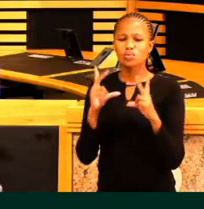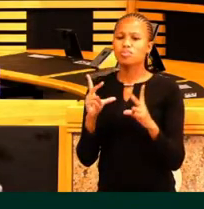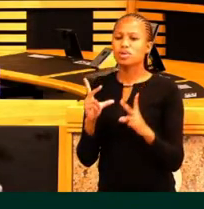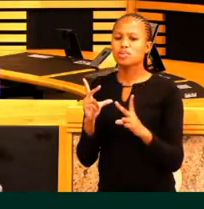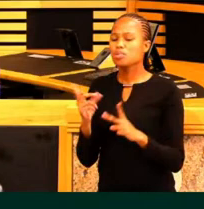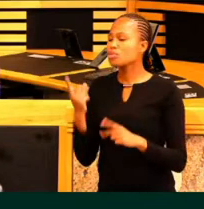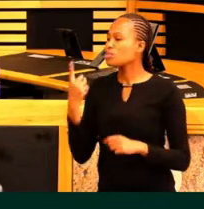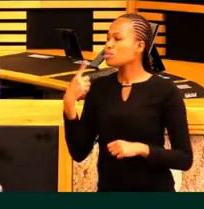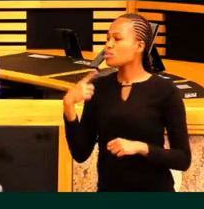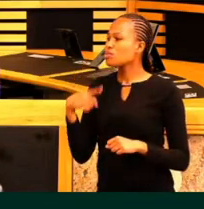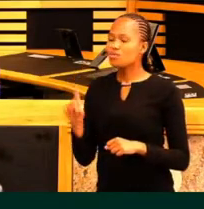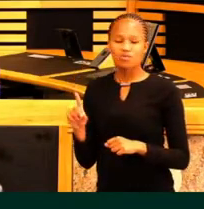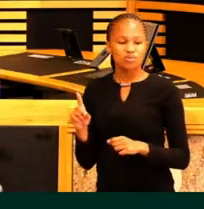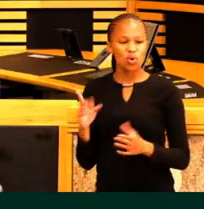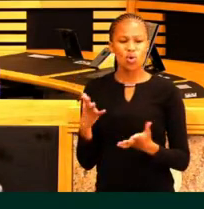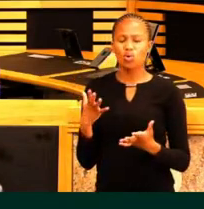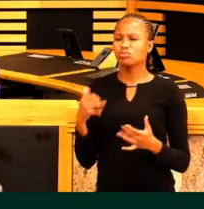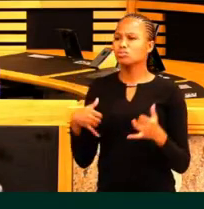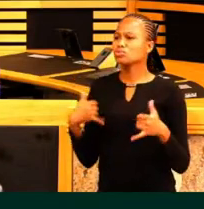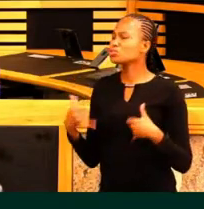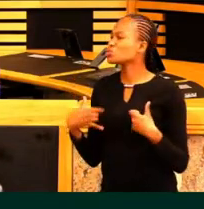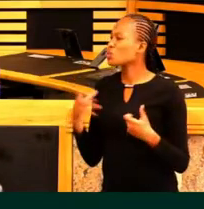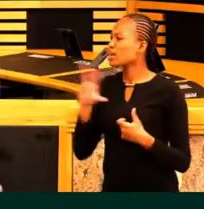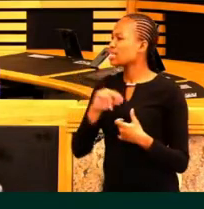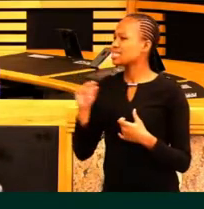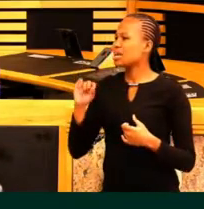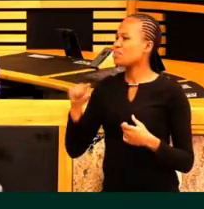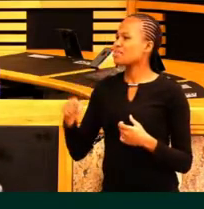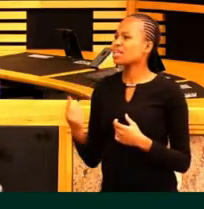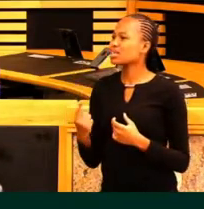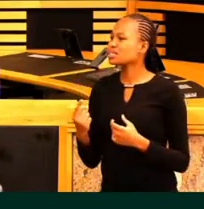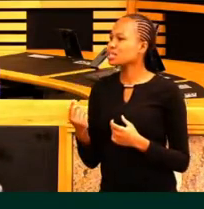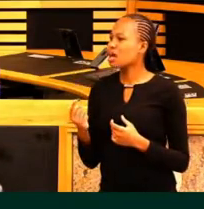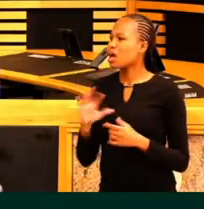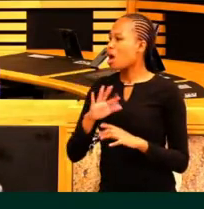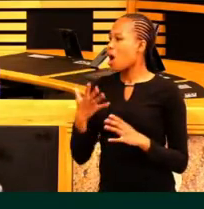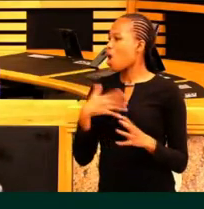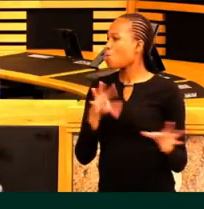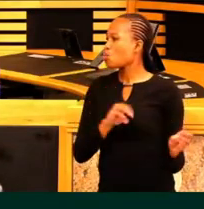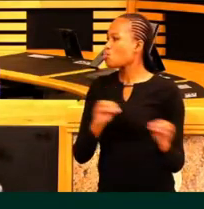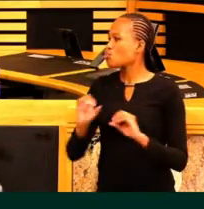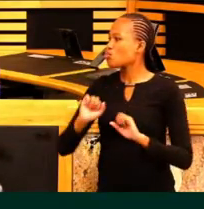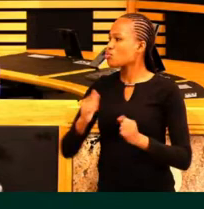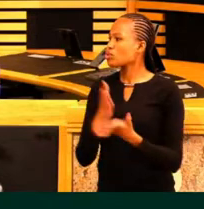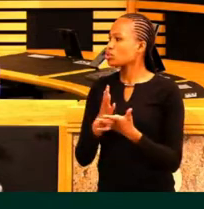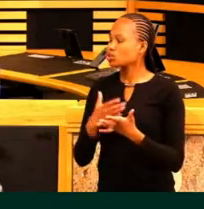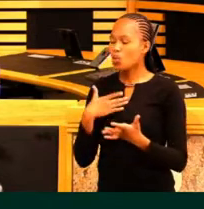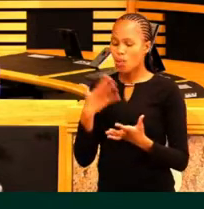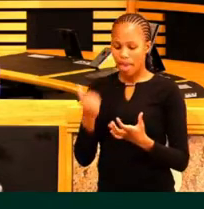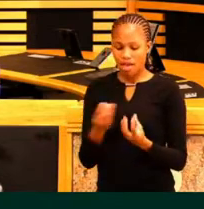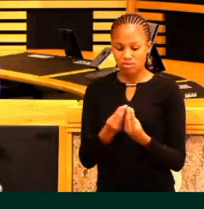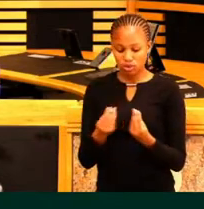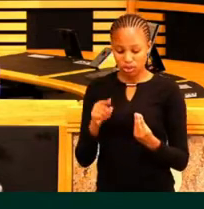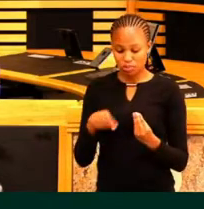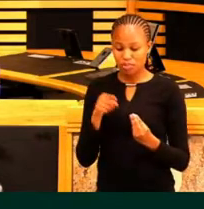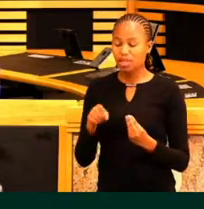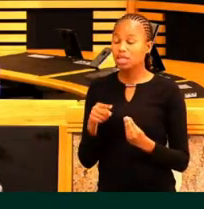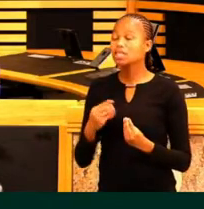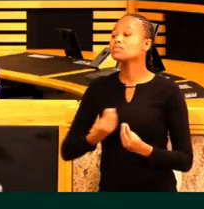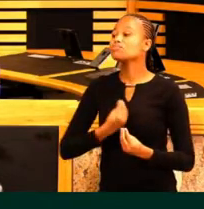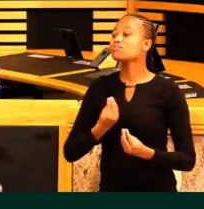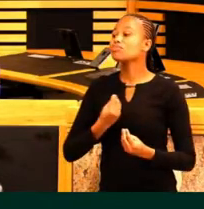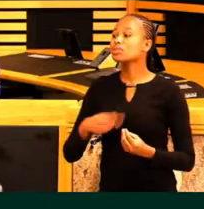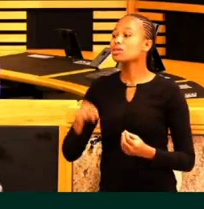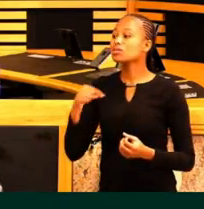for game reserves and other unproductive things so how to remove in making sure we get a solution into that as young people